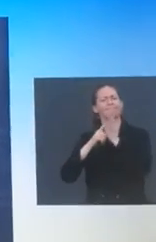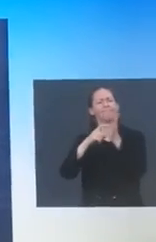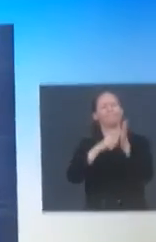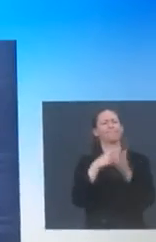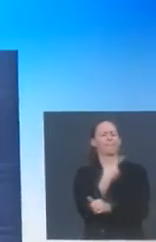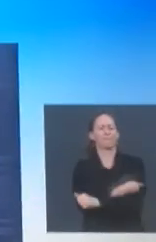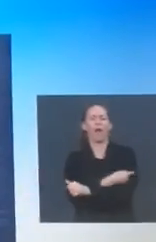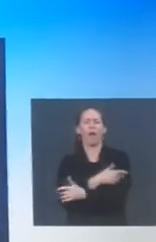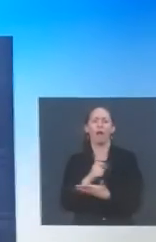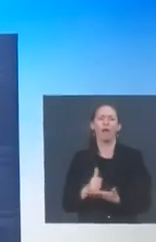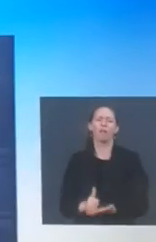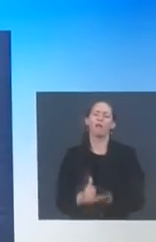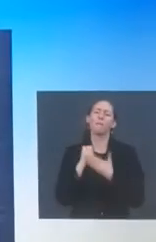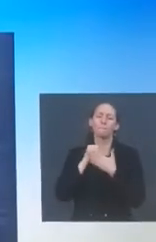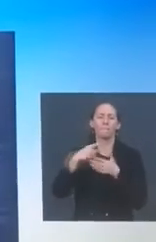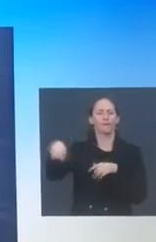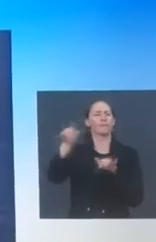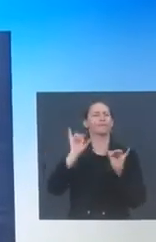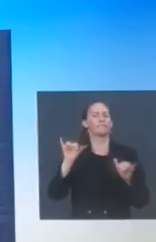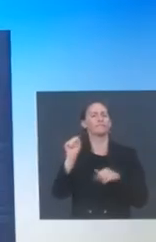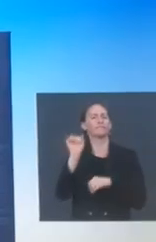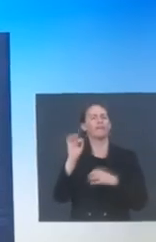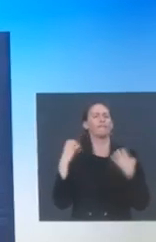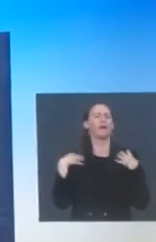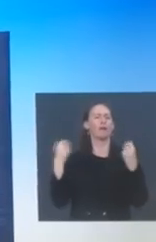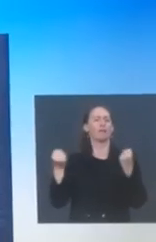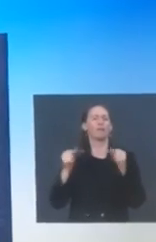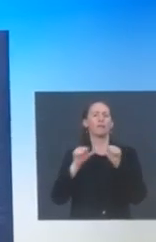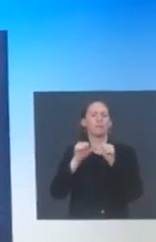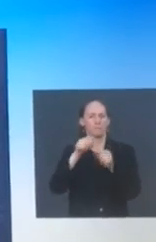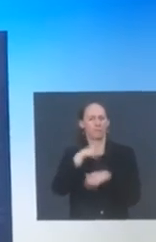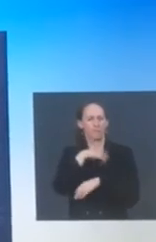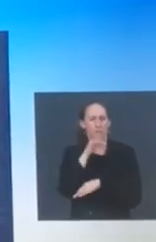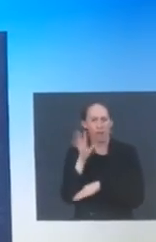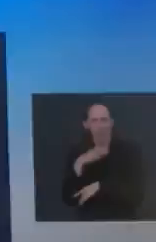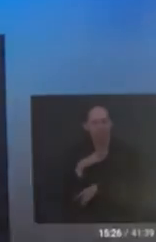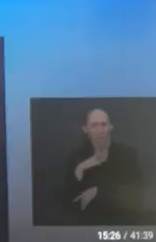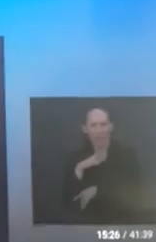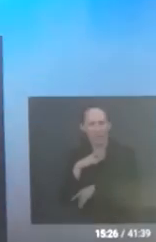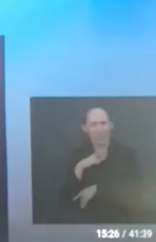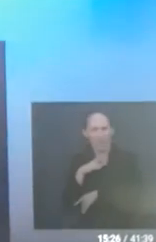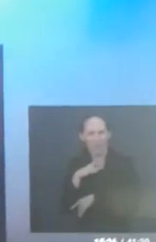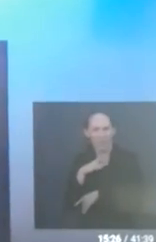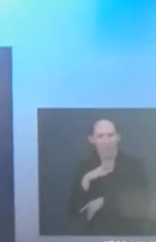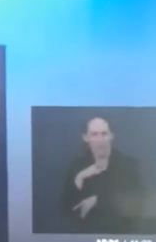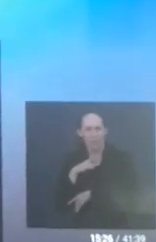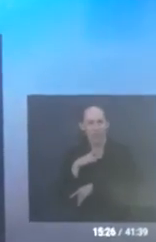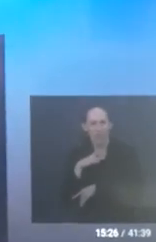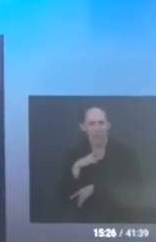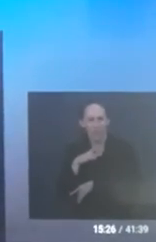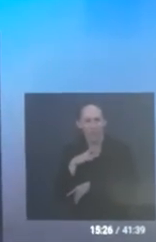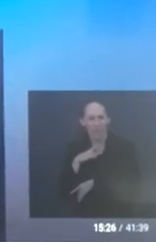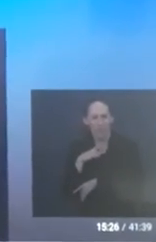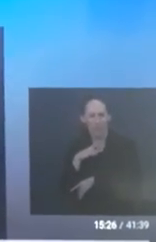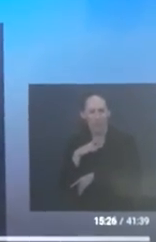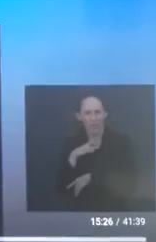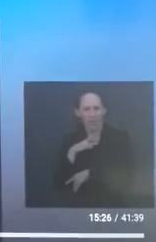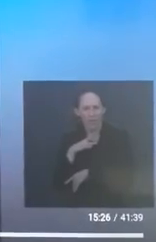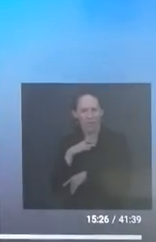safer, and you know, not overly focus on moments in time that don't reflect So basically what you're